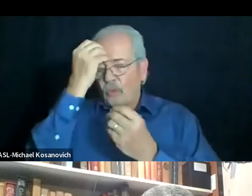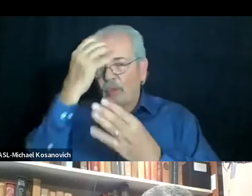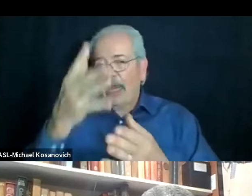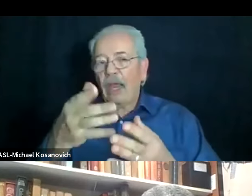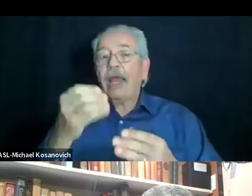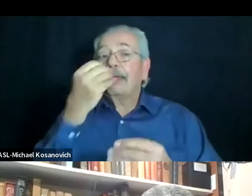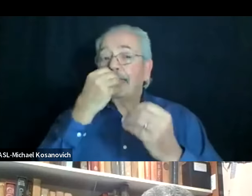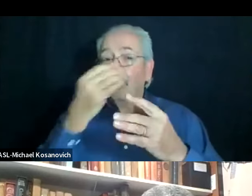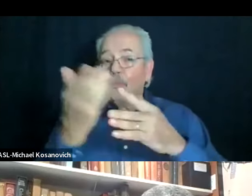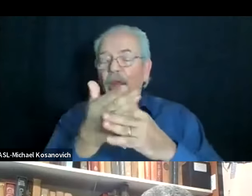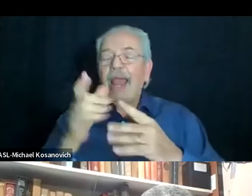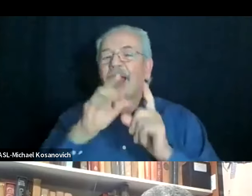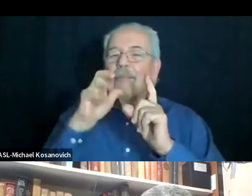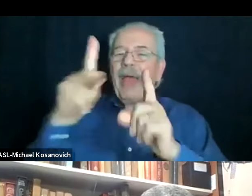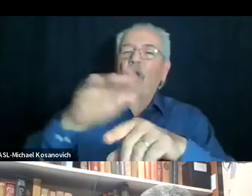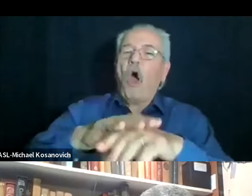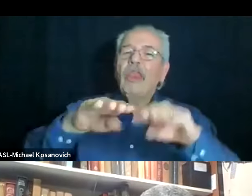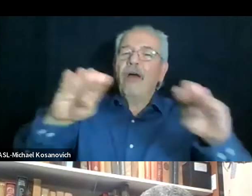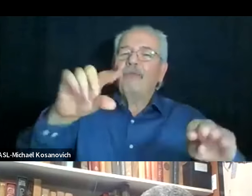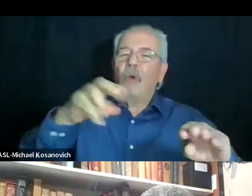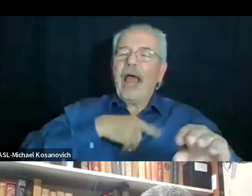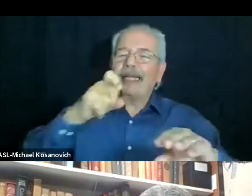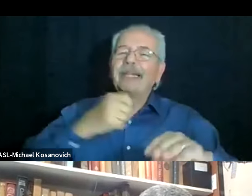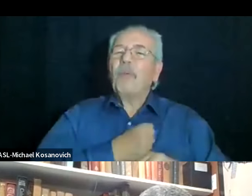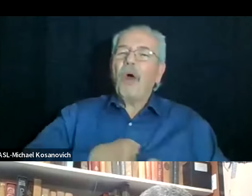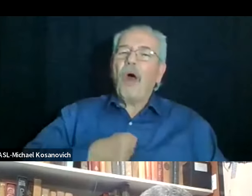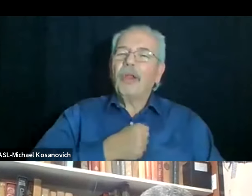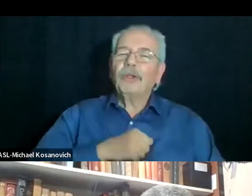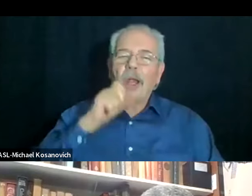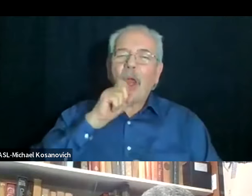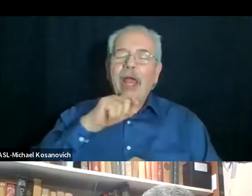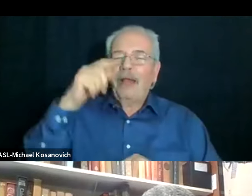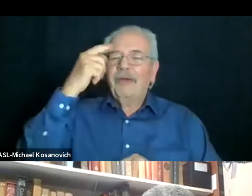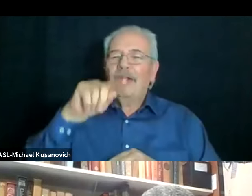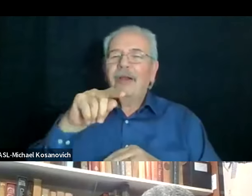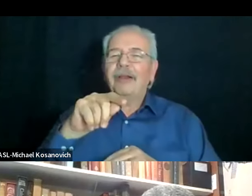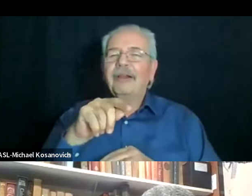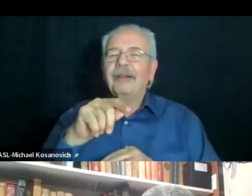break and we're going back to the floor, but so I need to apologize. I probably need to leave about